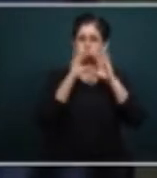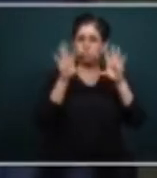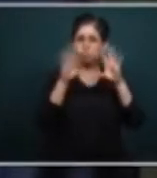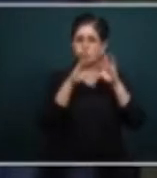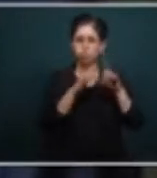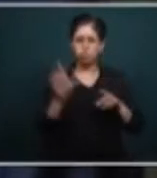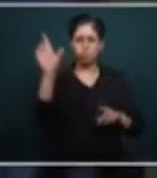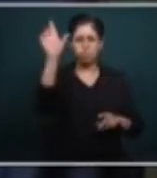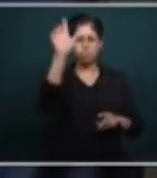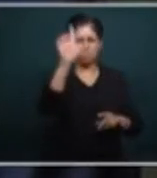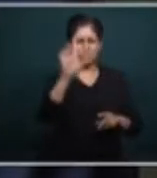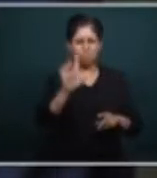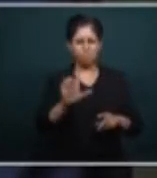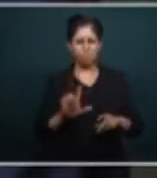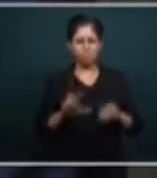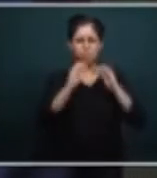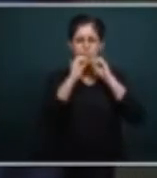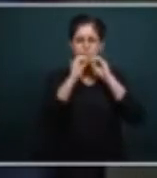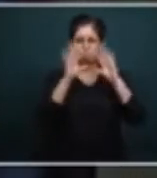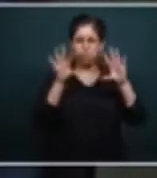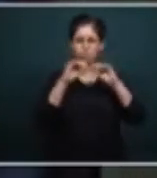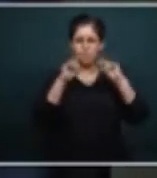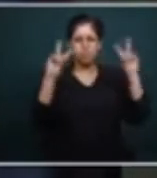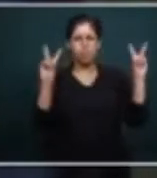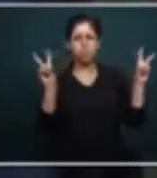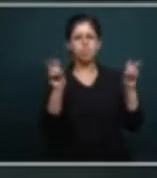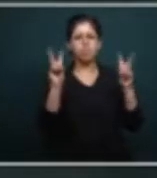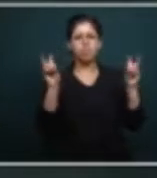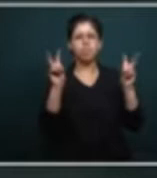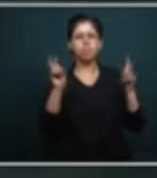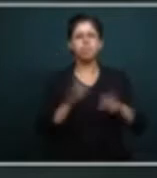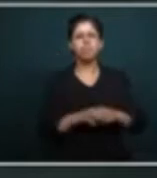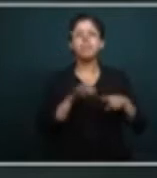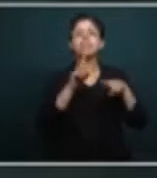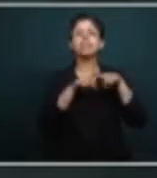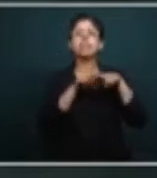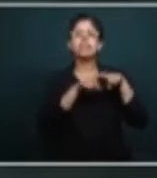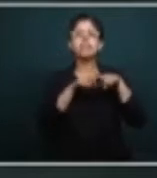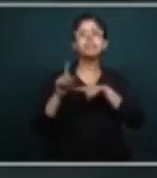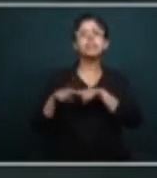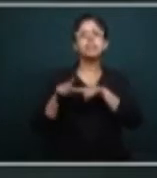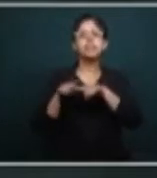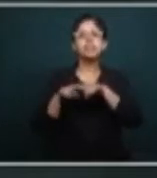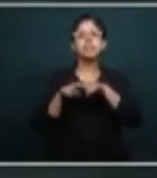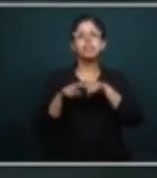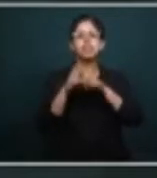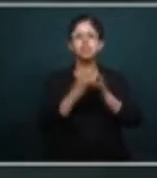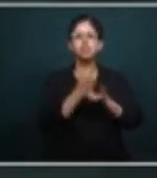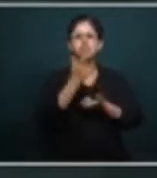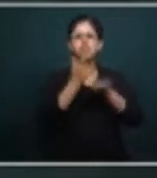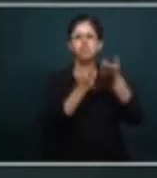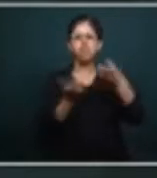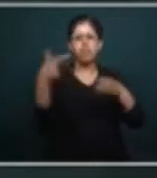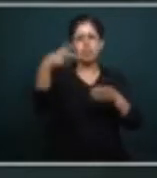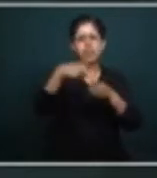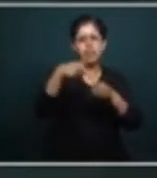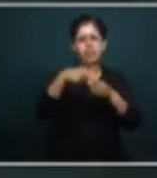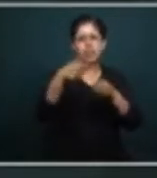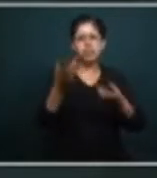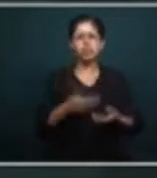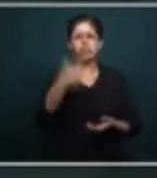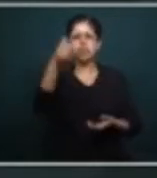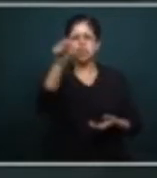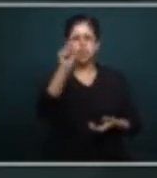we are going to inform regarding the same as every Monday over who's who in the prices of